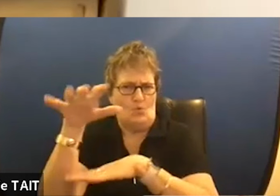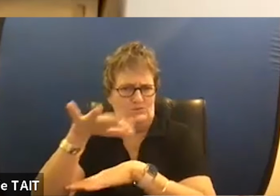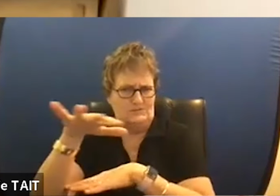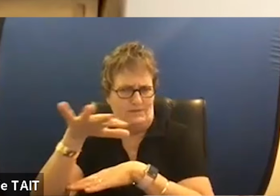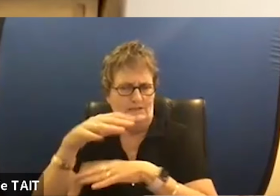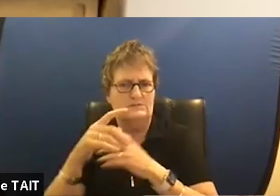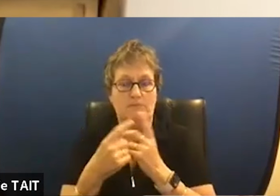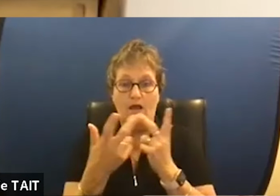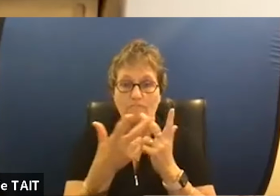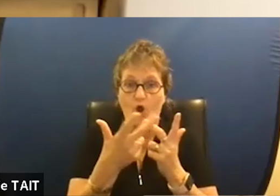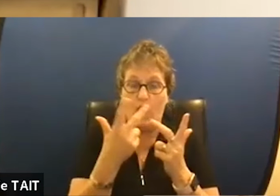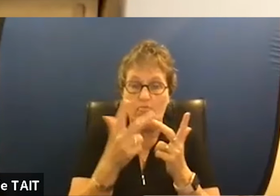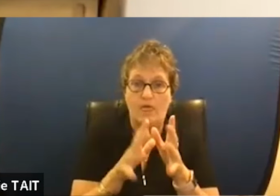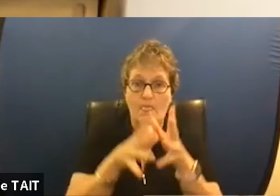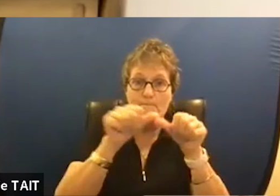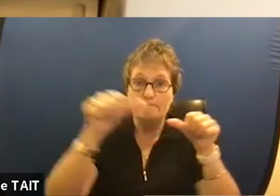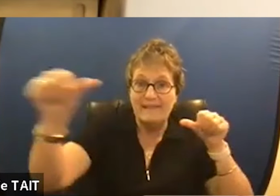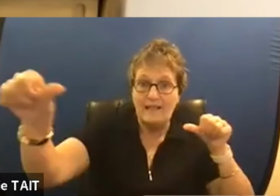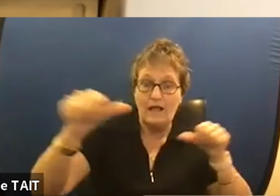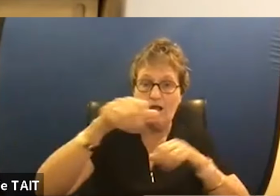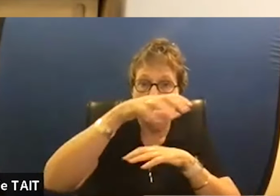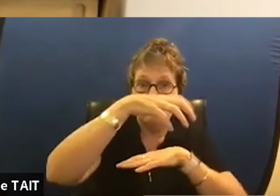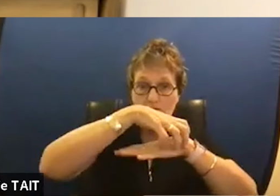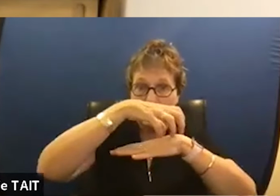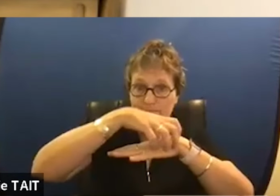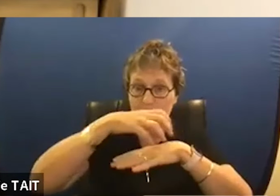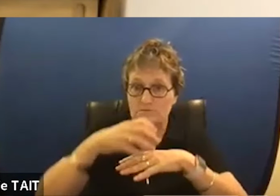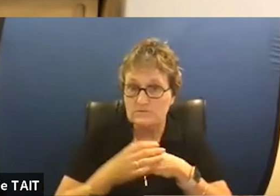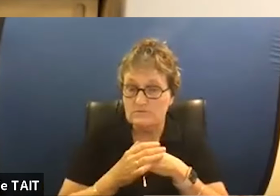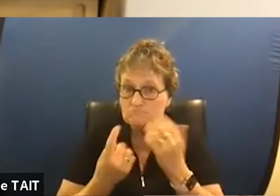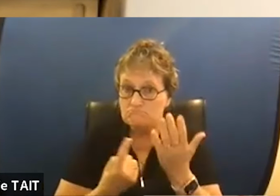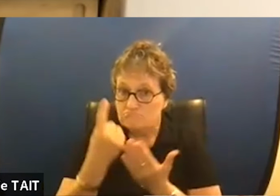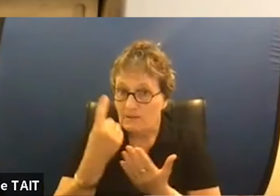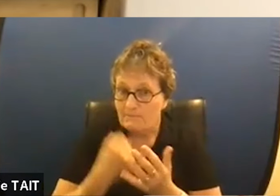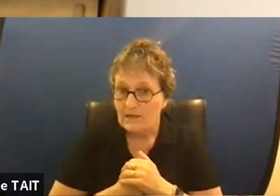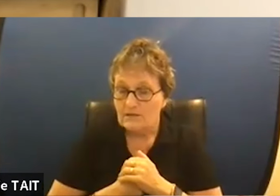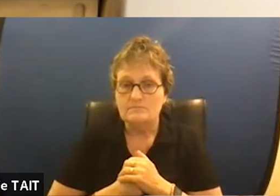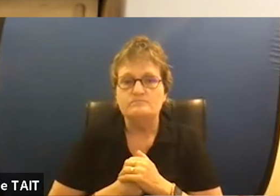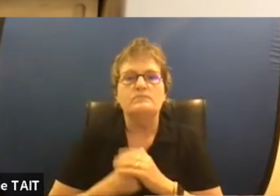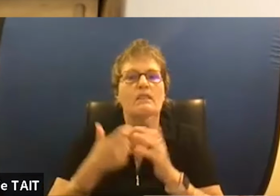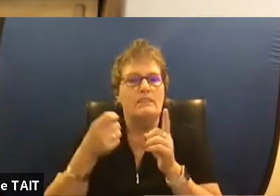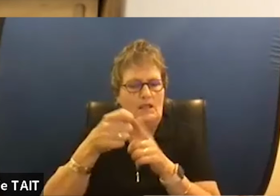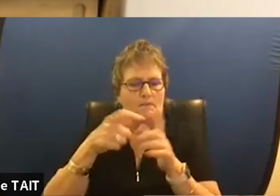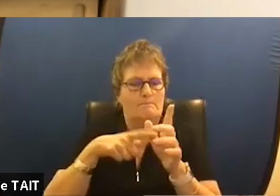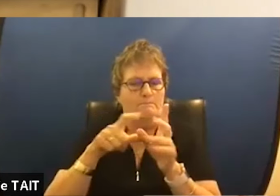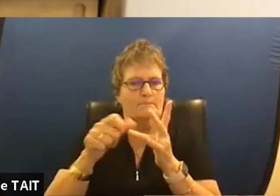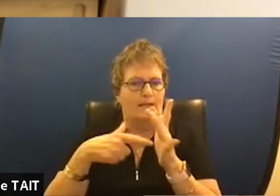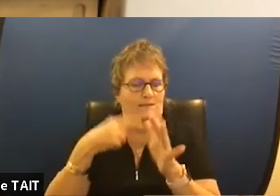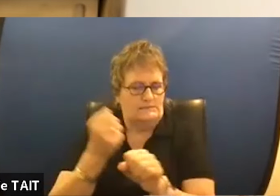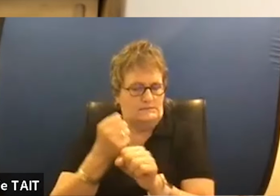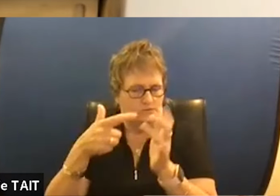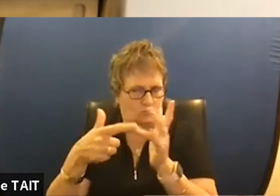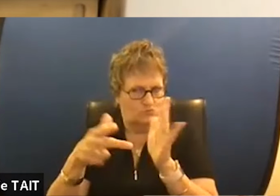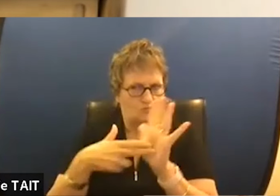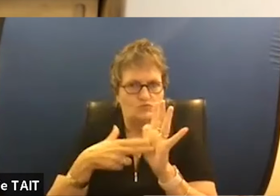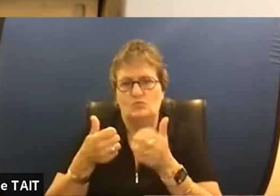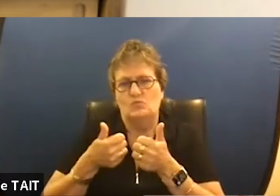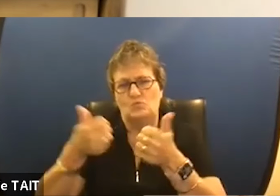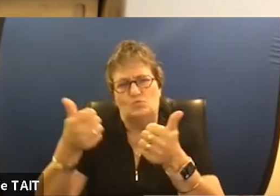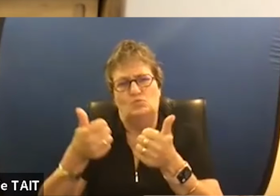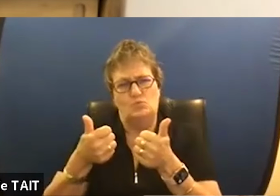is. But that is a conversation that we're having. I think Paddington was a great place to start because it is an excellent case